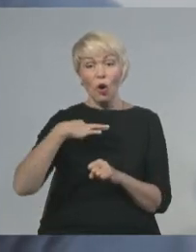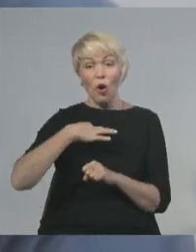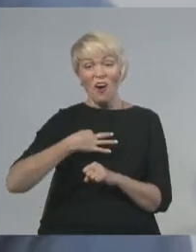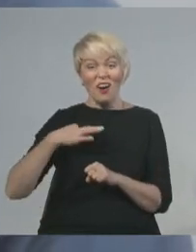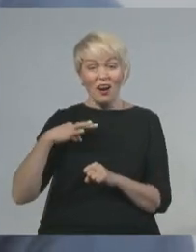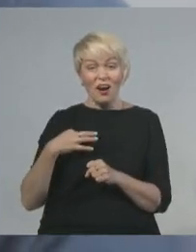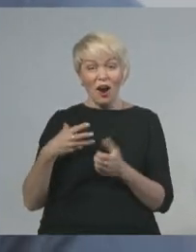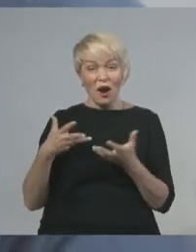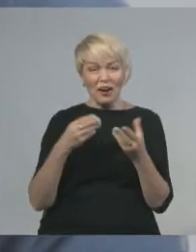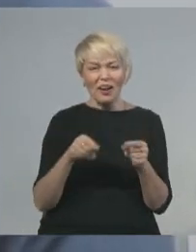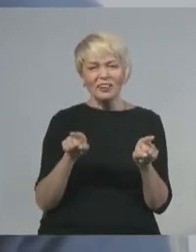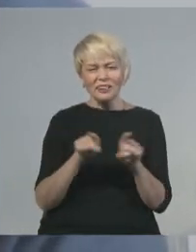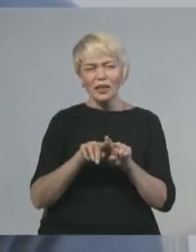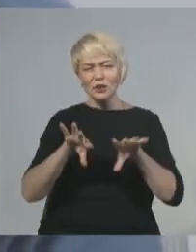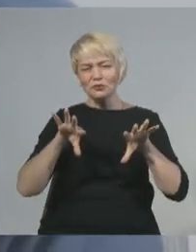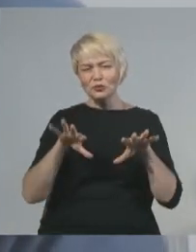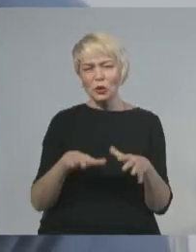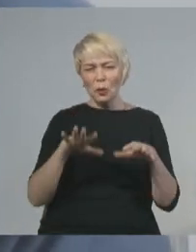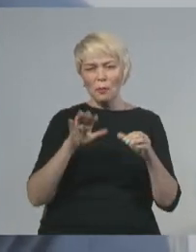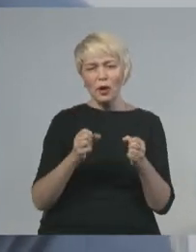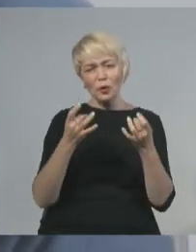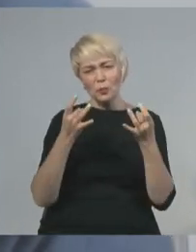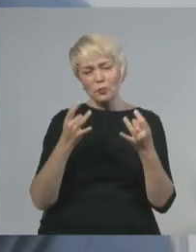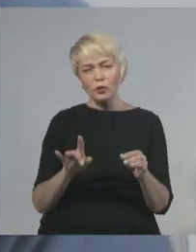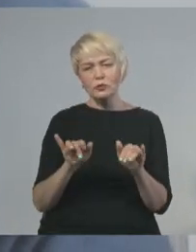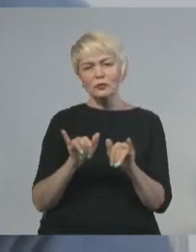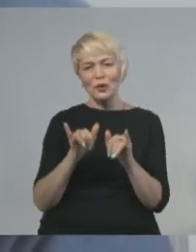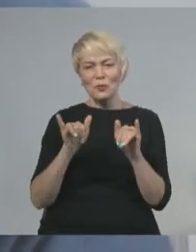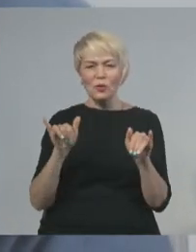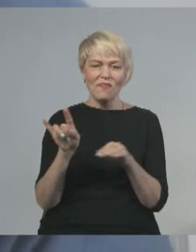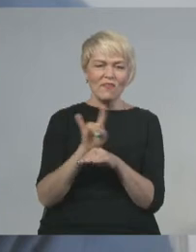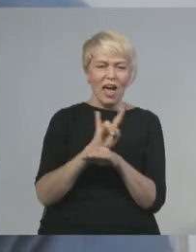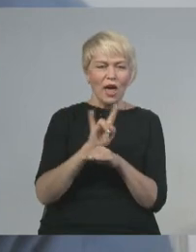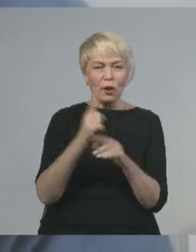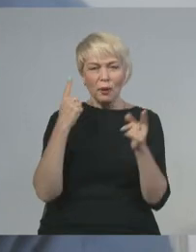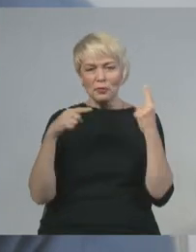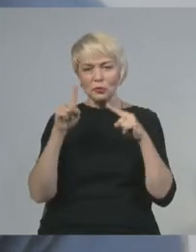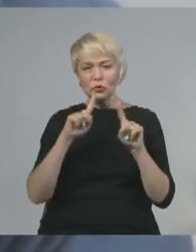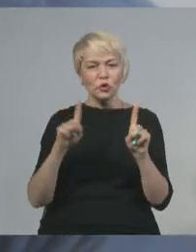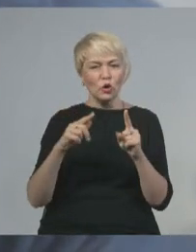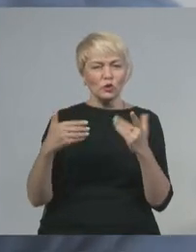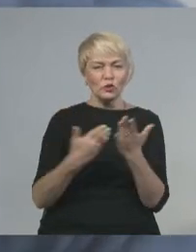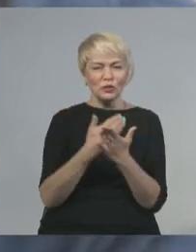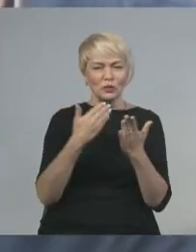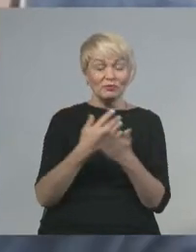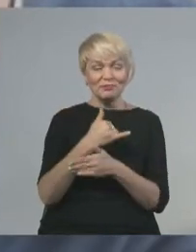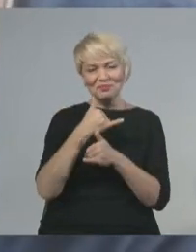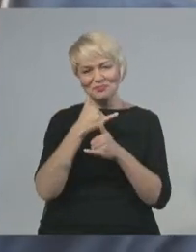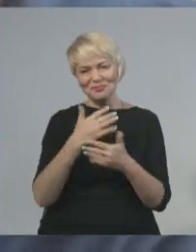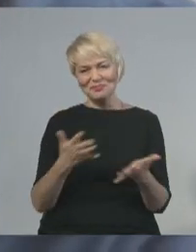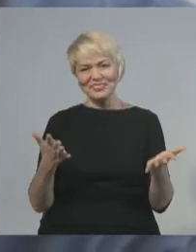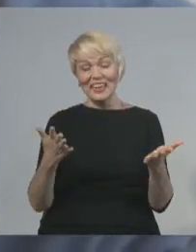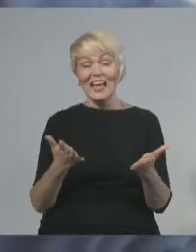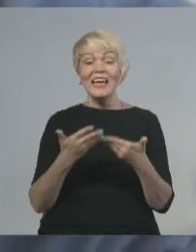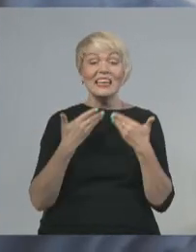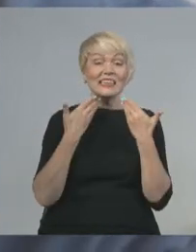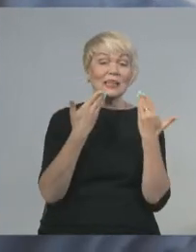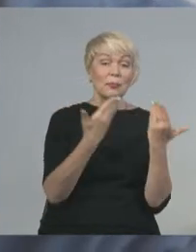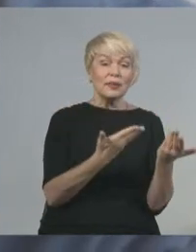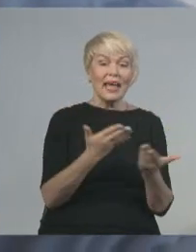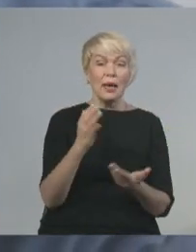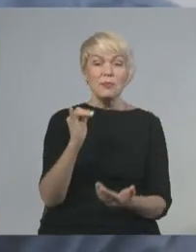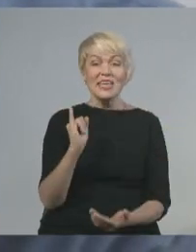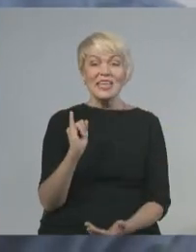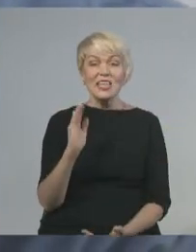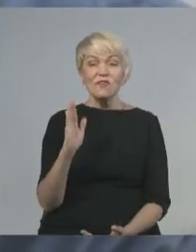same things too uh let me let me ask ivona i would ask the particularly uh poland focused